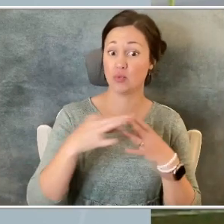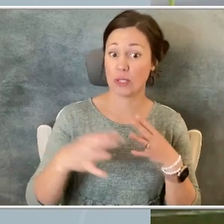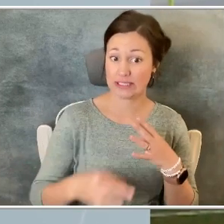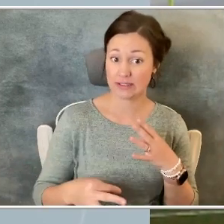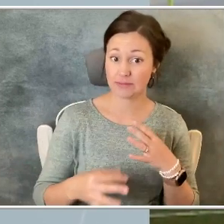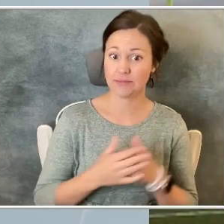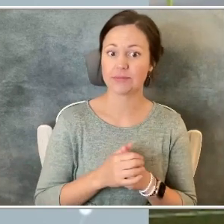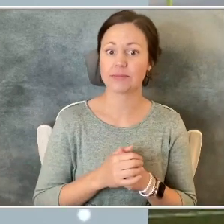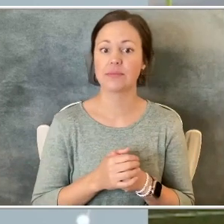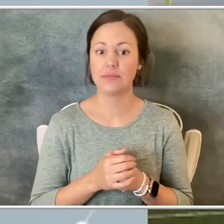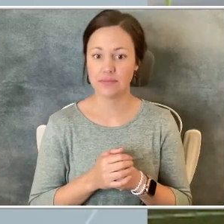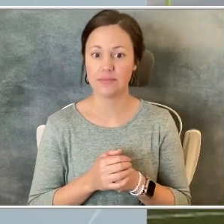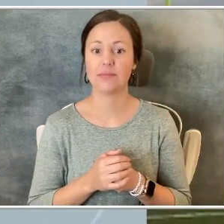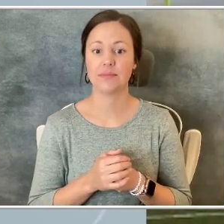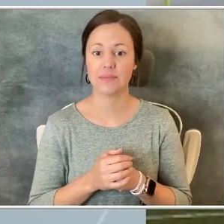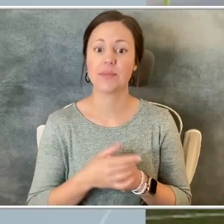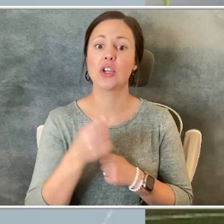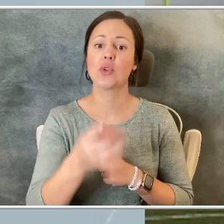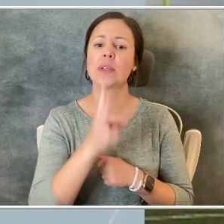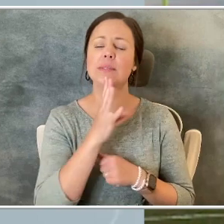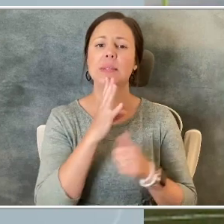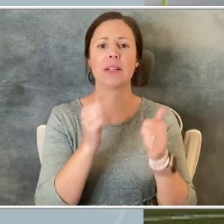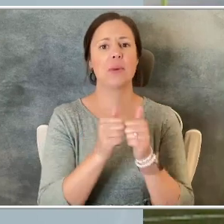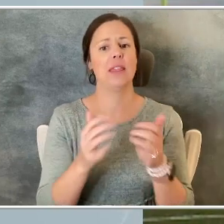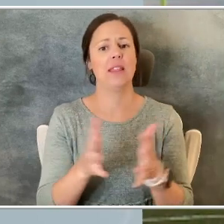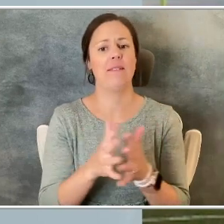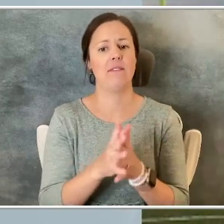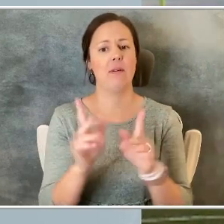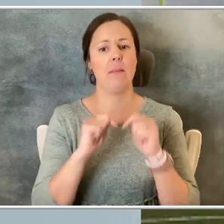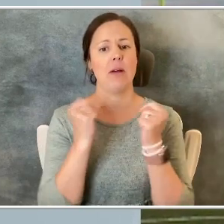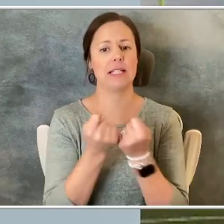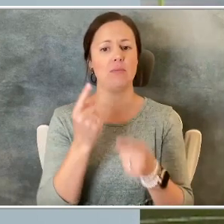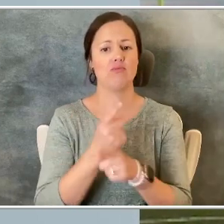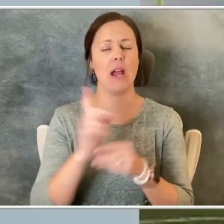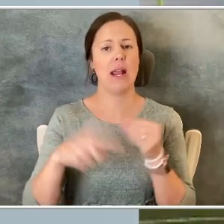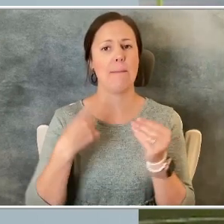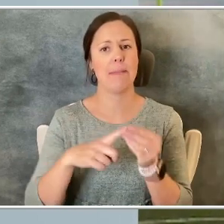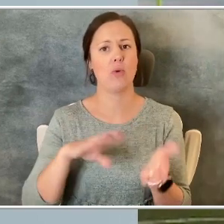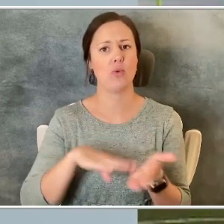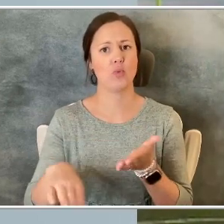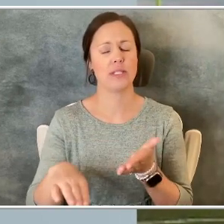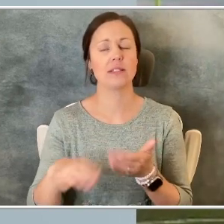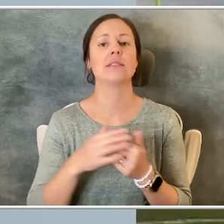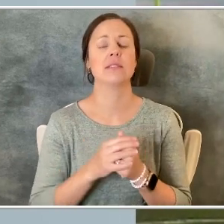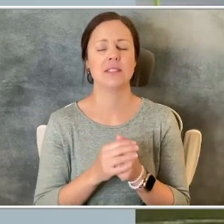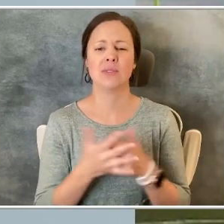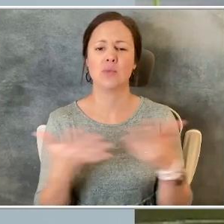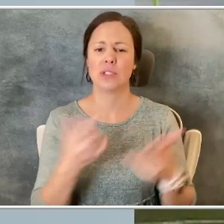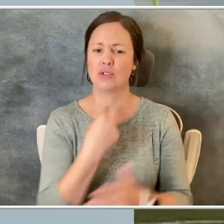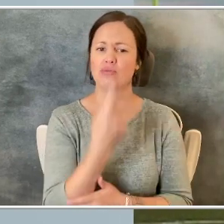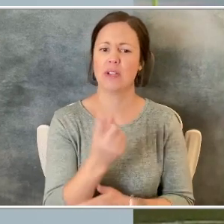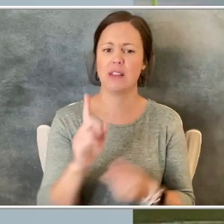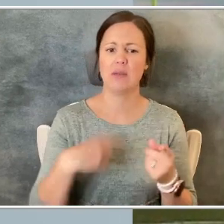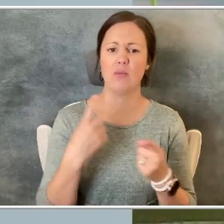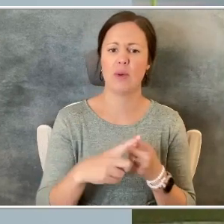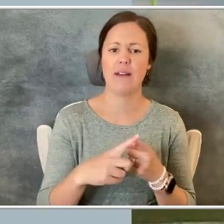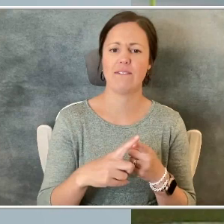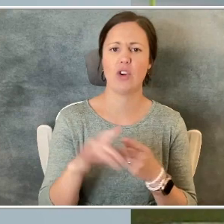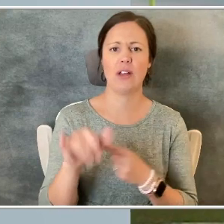to the football team, right? Yes. About excuses. What did you tell them when you took that wig off? What did you tell them about